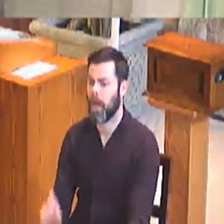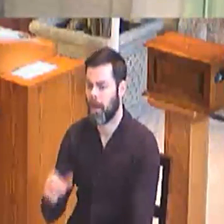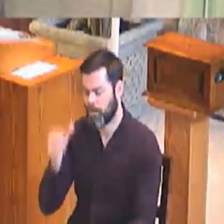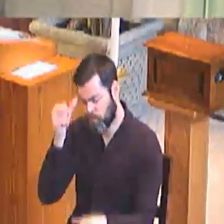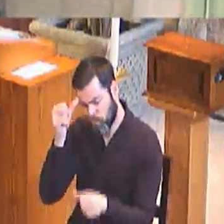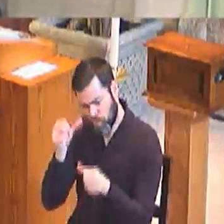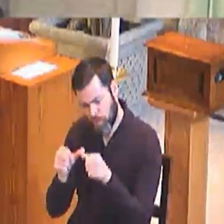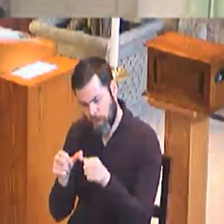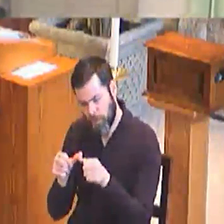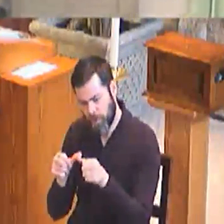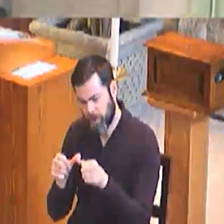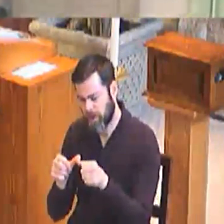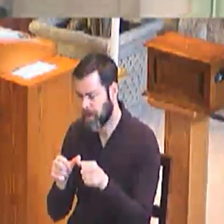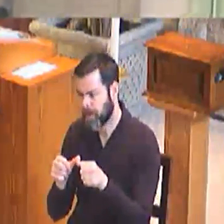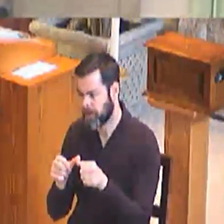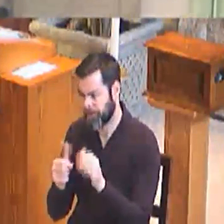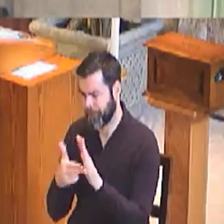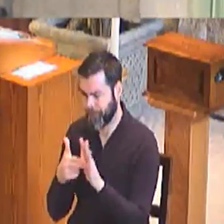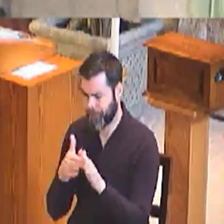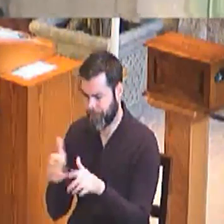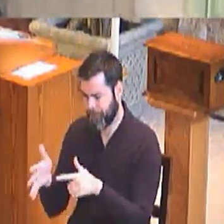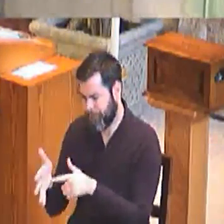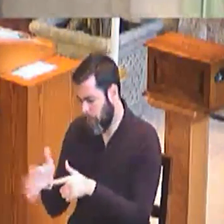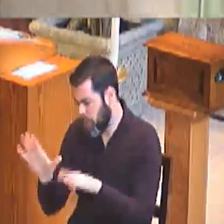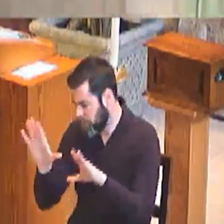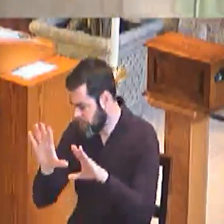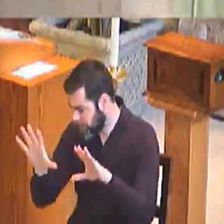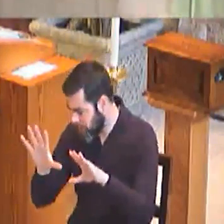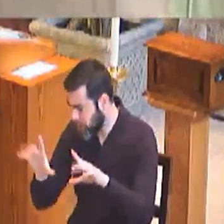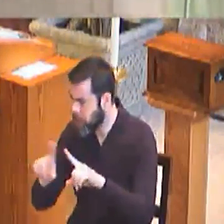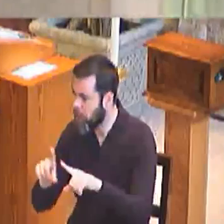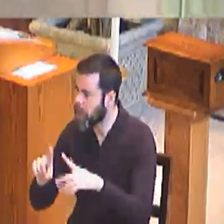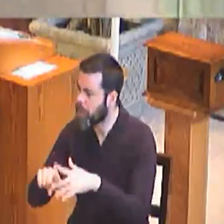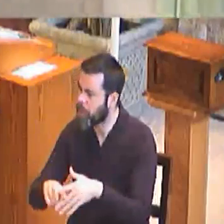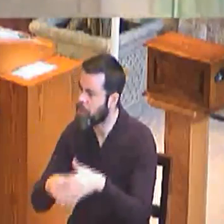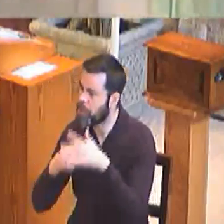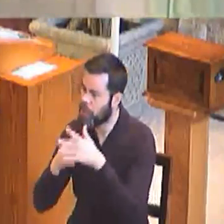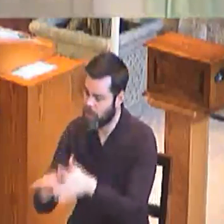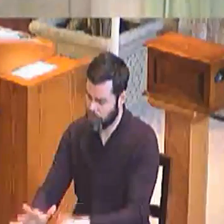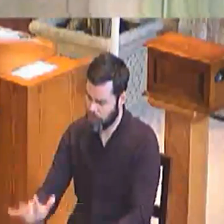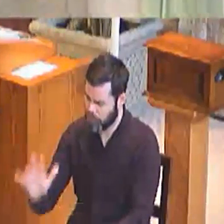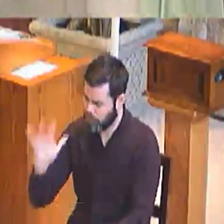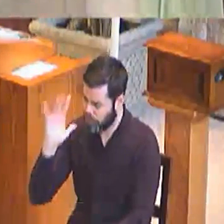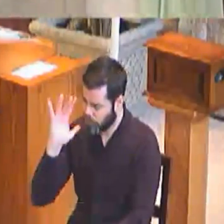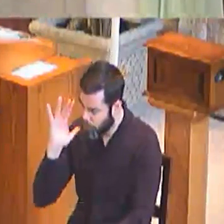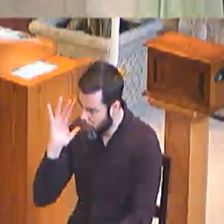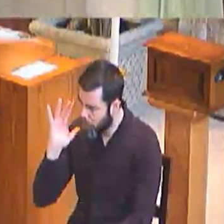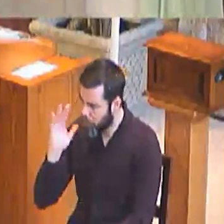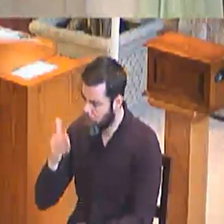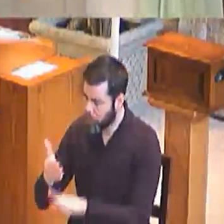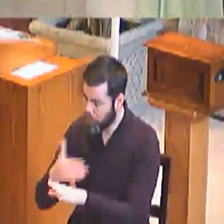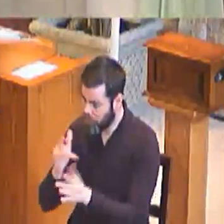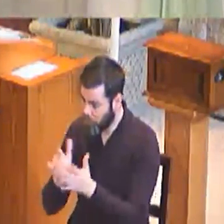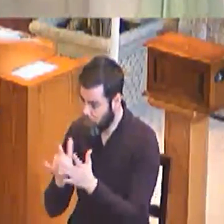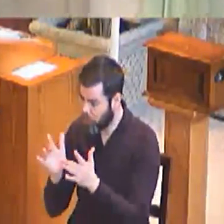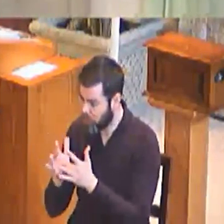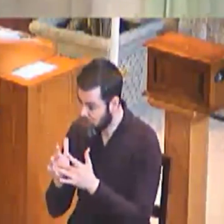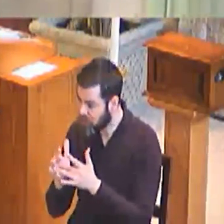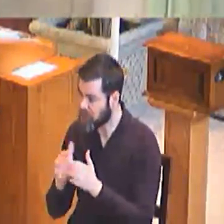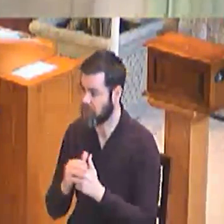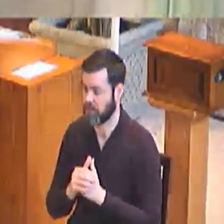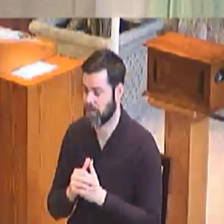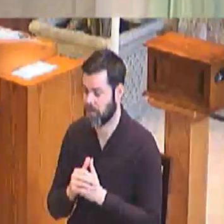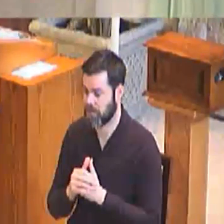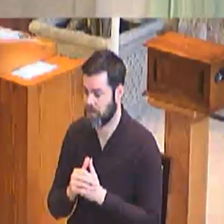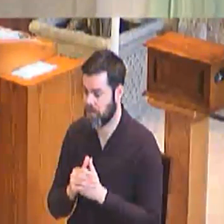It's just not Palm Sunday. What I can learn is it started way before Palm Sunday. It started when Jesus made that